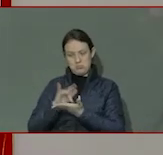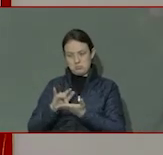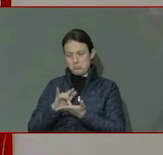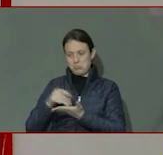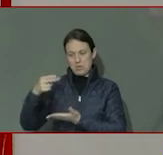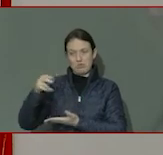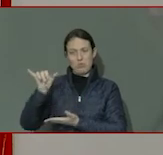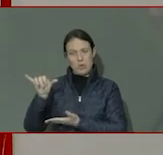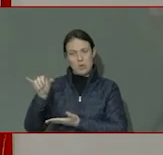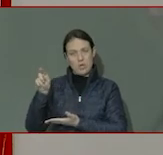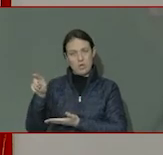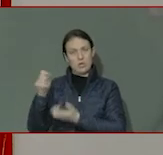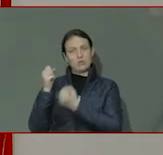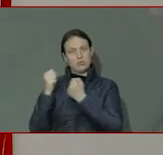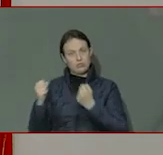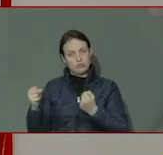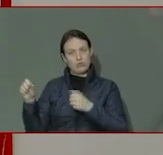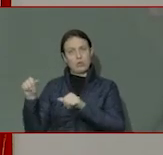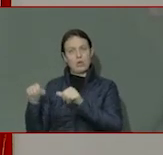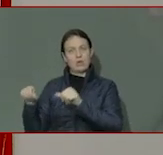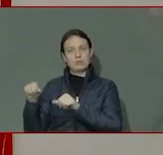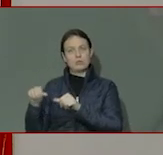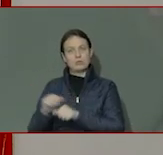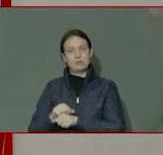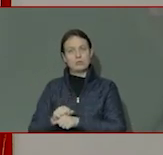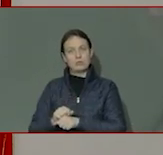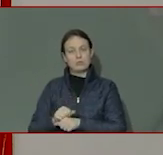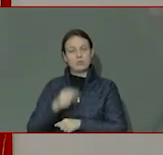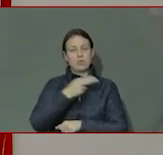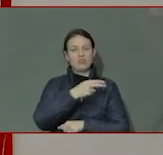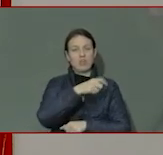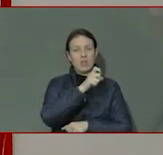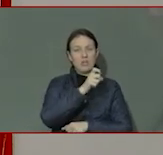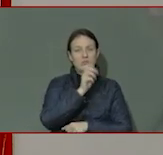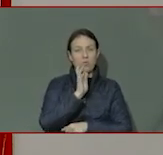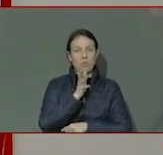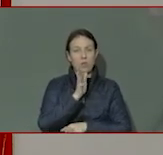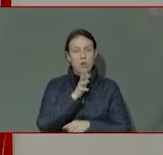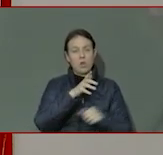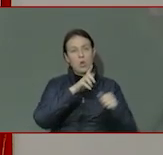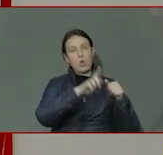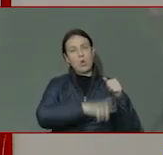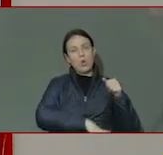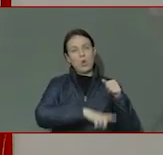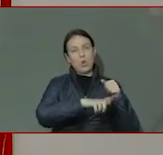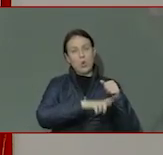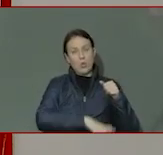the stronger acid. So HX will have a lower